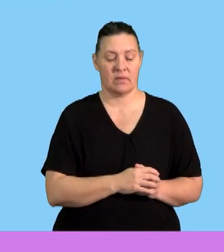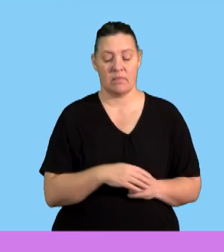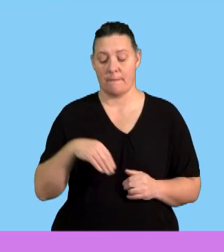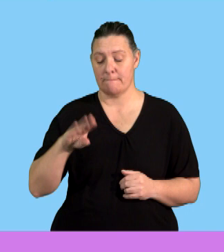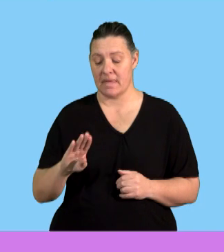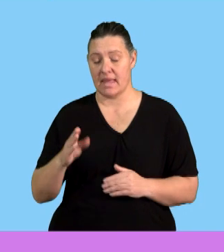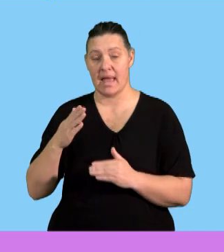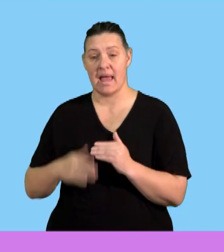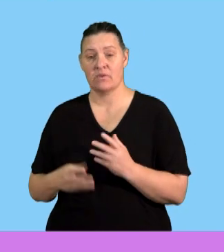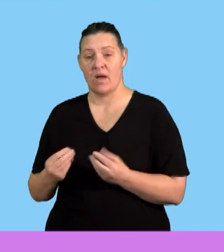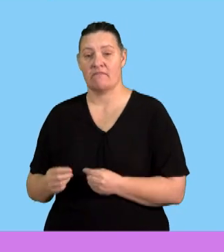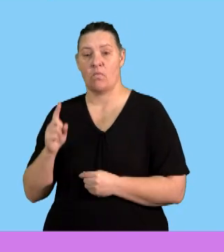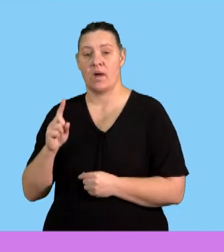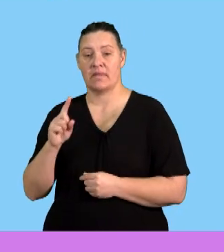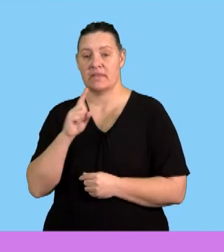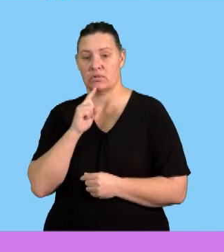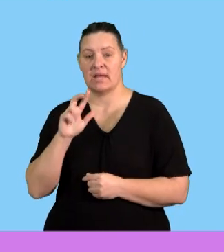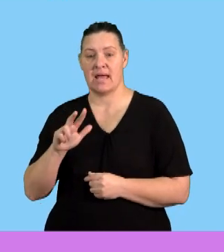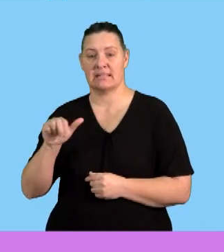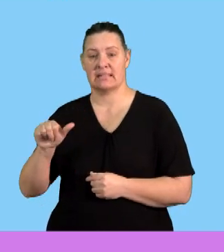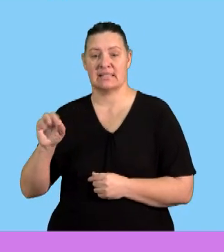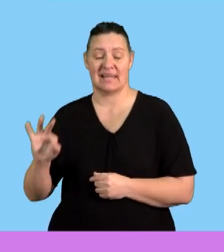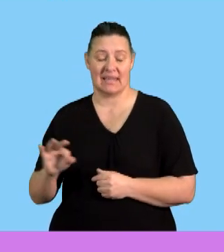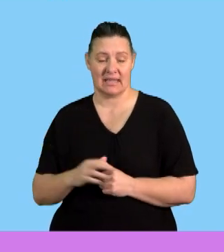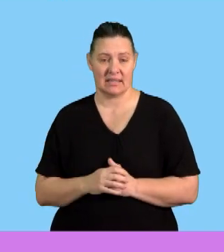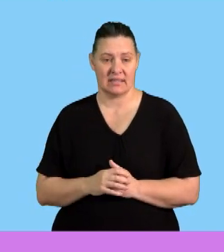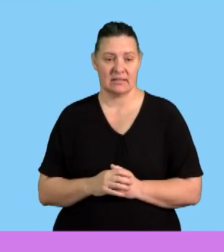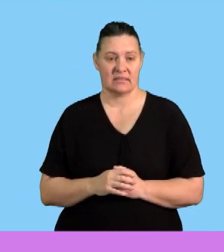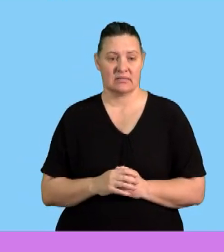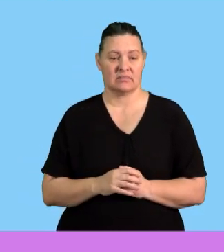1,860 Rand. Option B, we end with